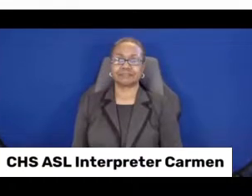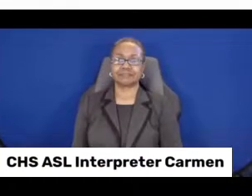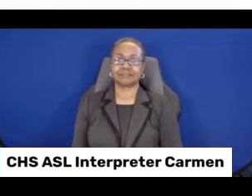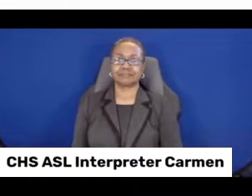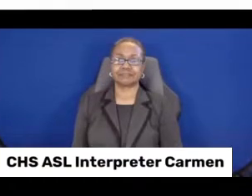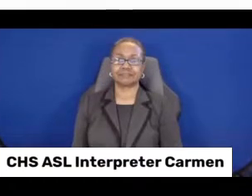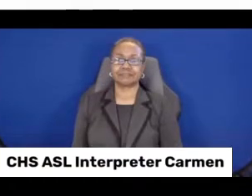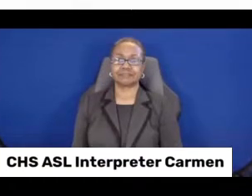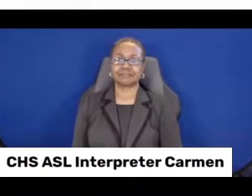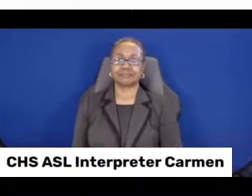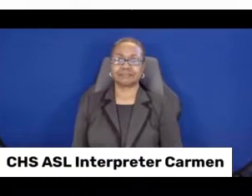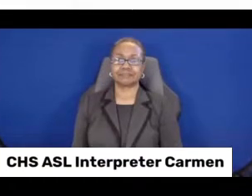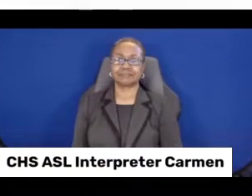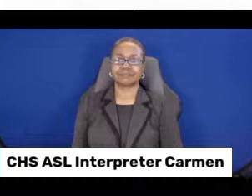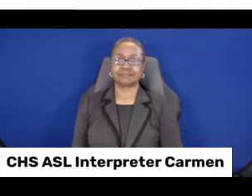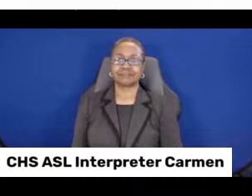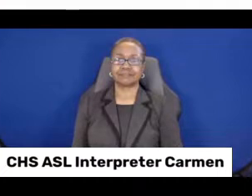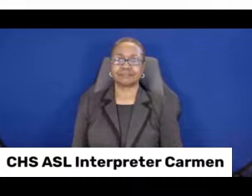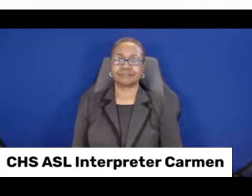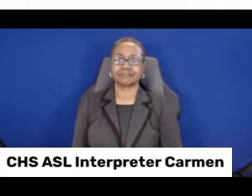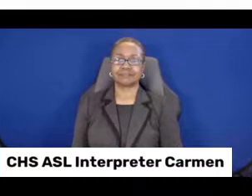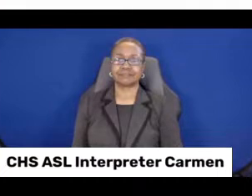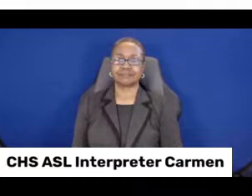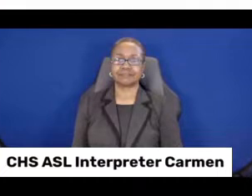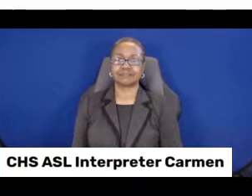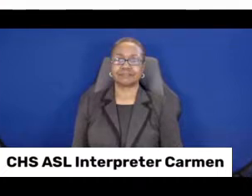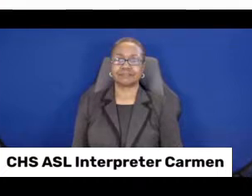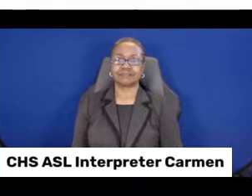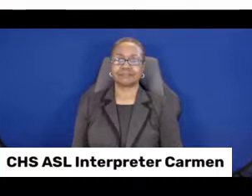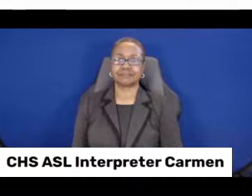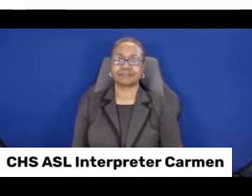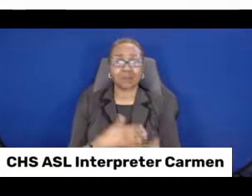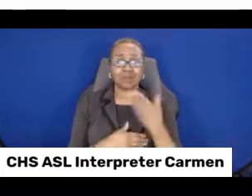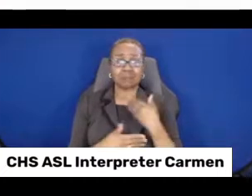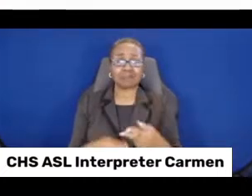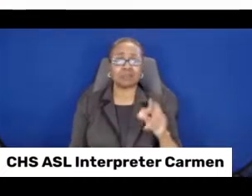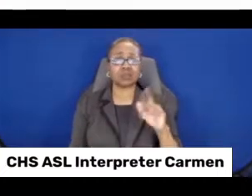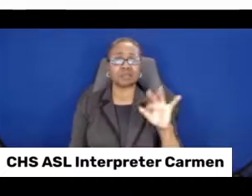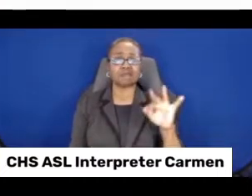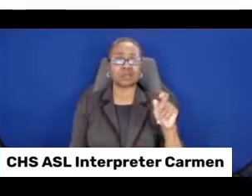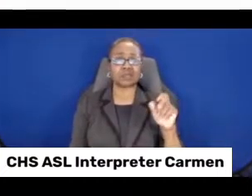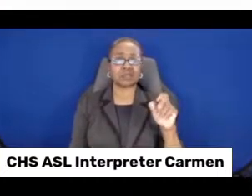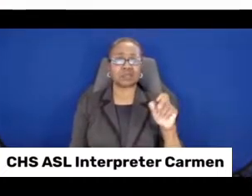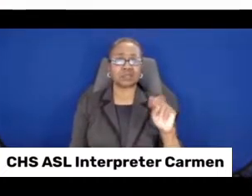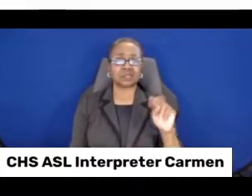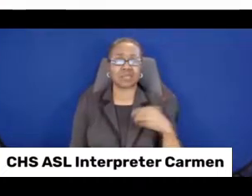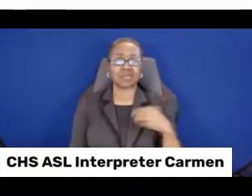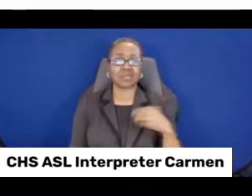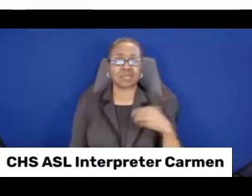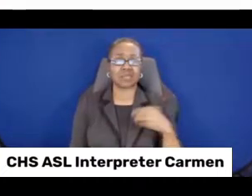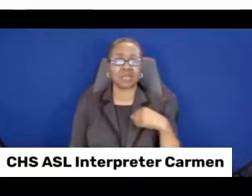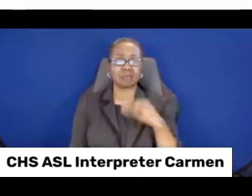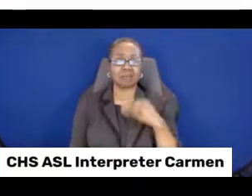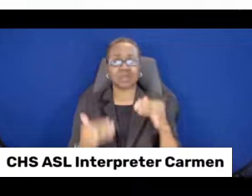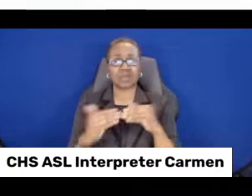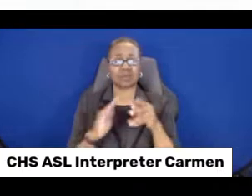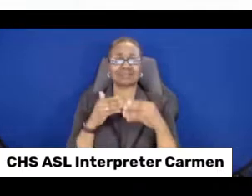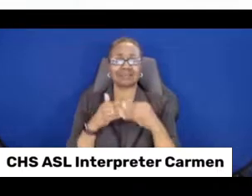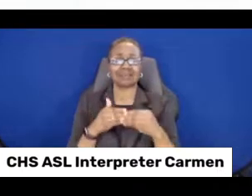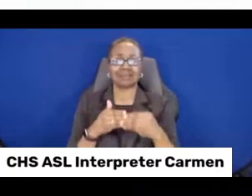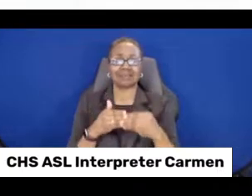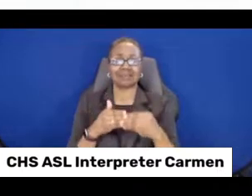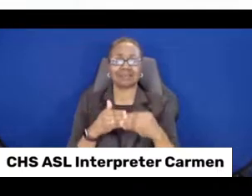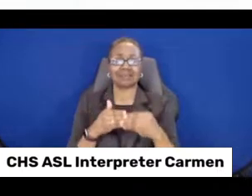Good morning, everyone. My name is Ruby Ferguson, and I'm the Food Equity Policy Lead with the Greater Chicago